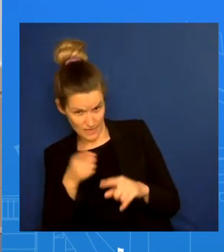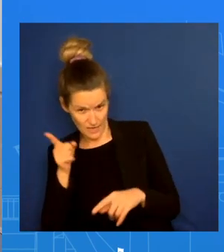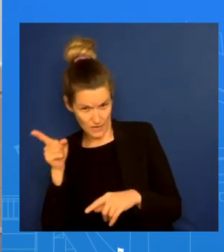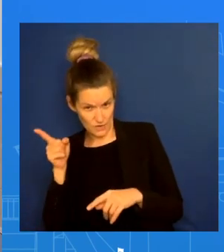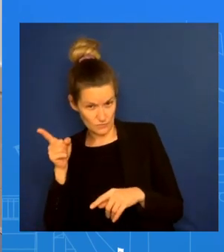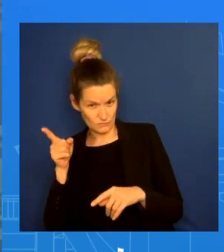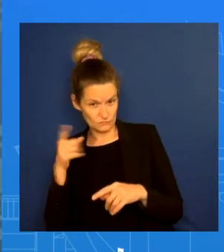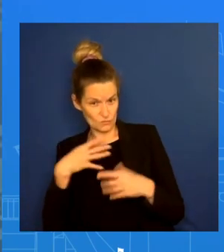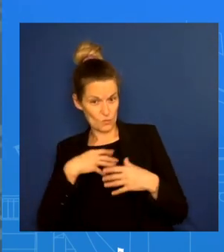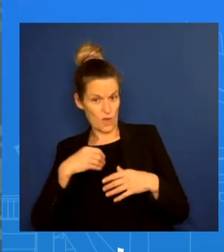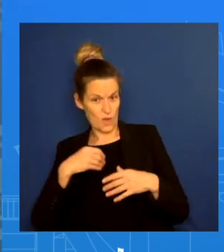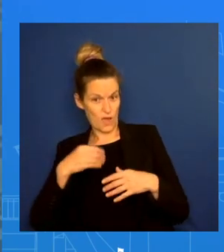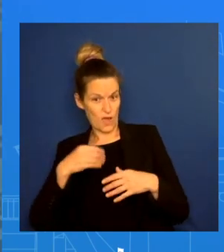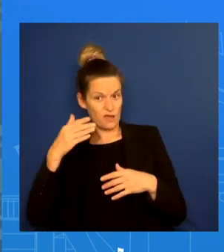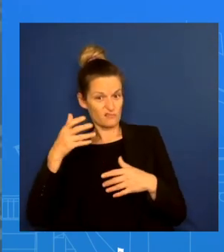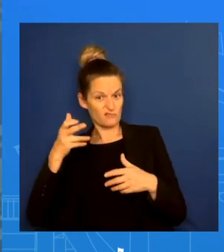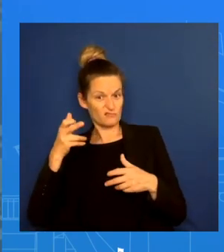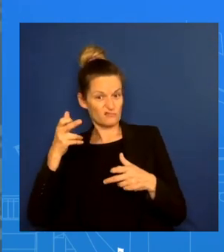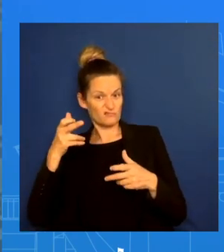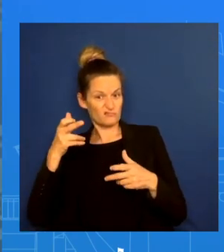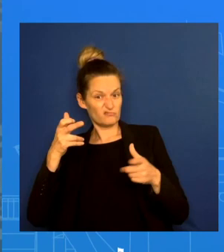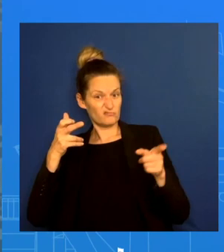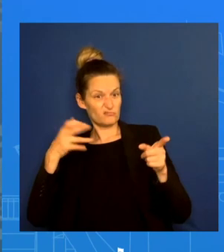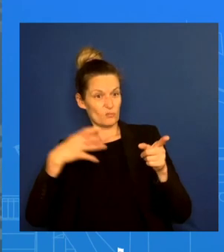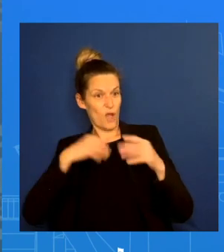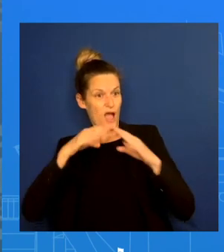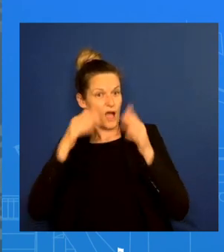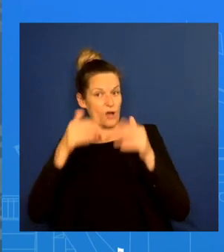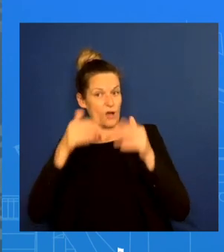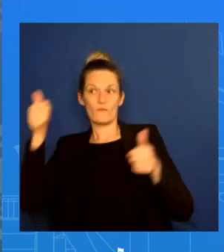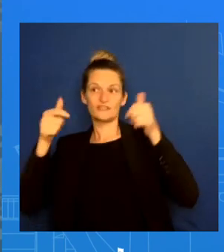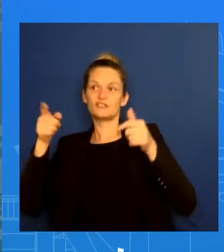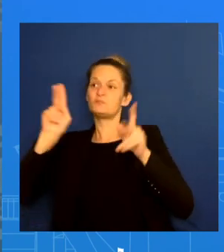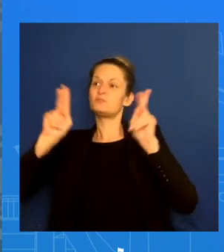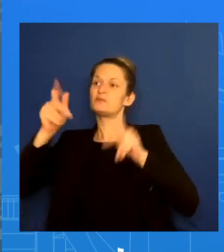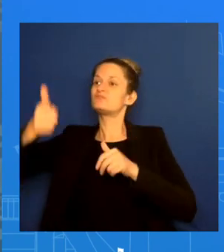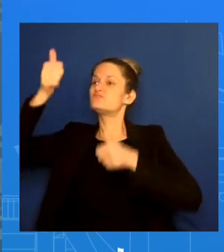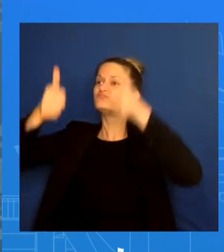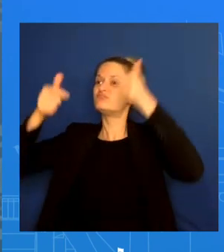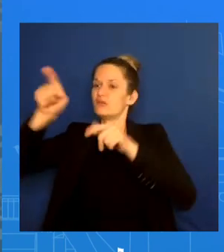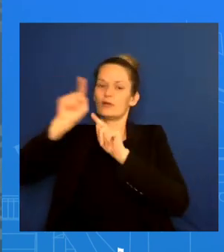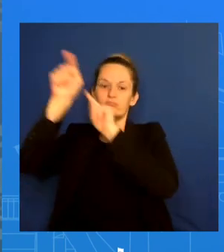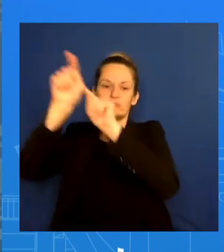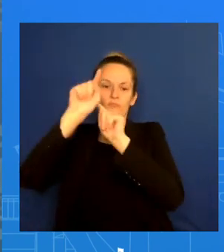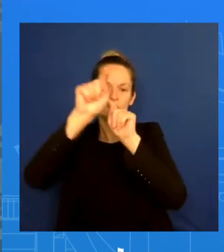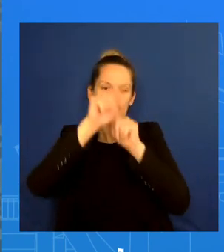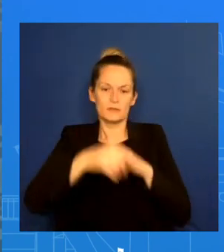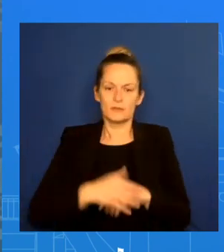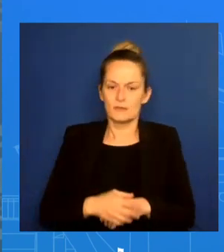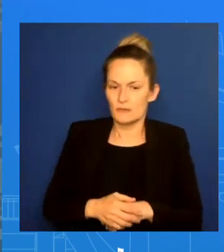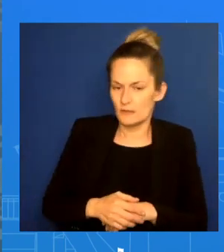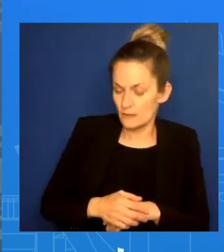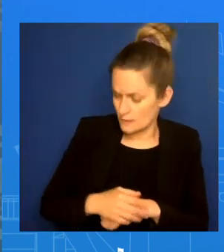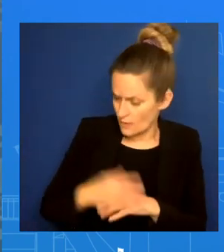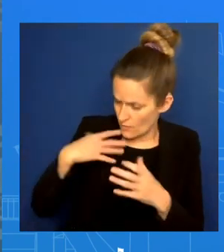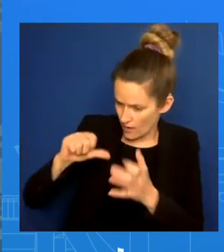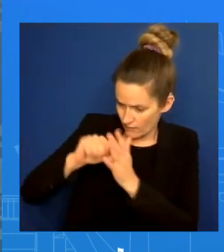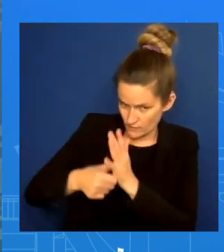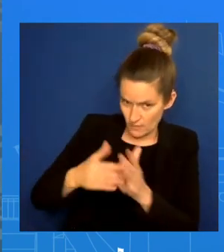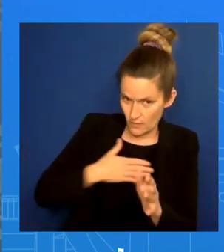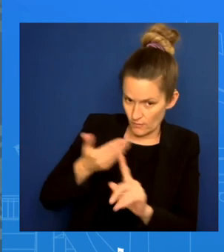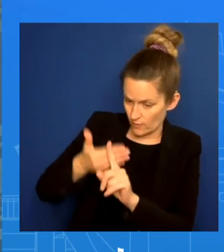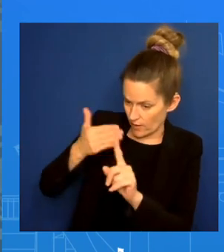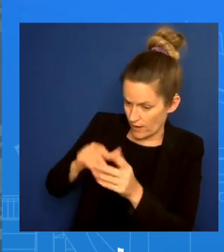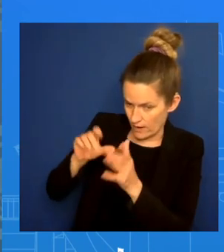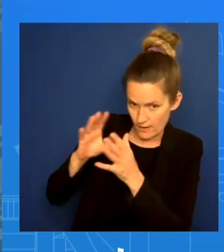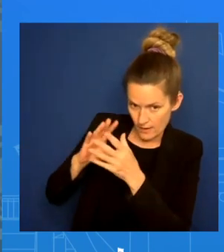You know, and China? I'll just reiterate what we have said from here, is that anytime a member of Congress travels, we do share with